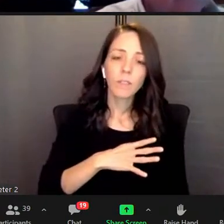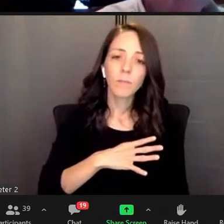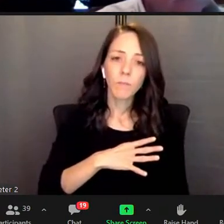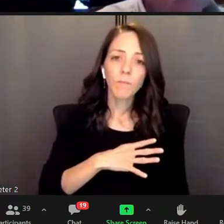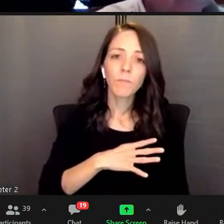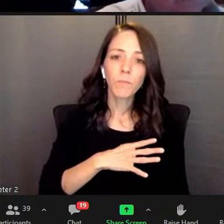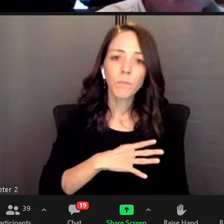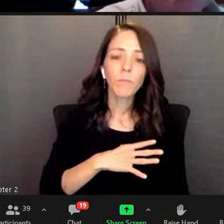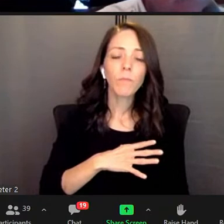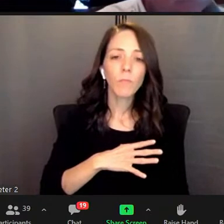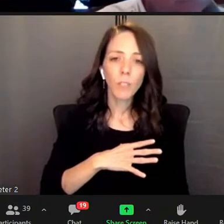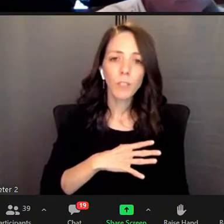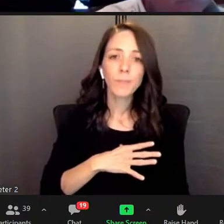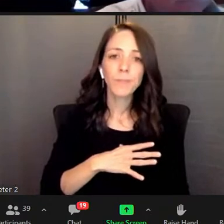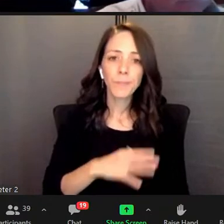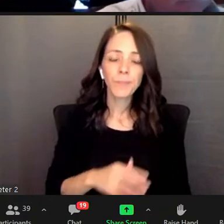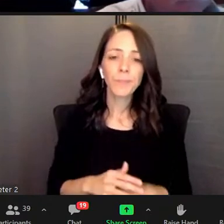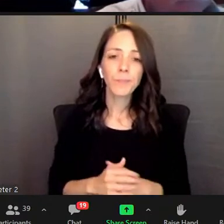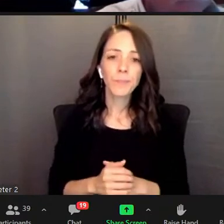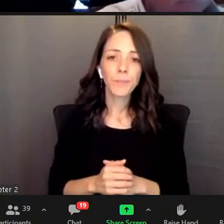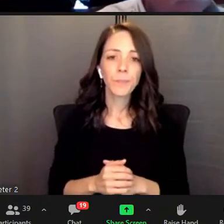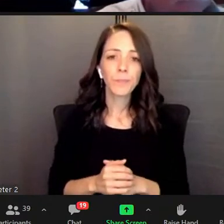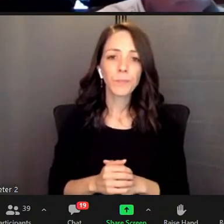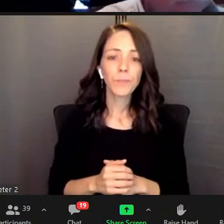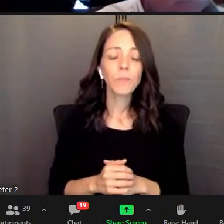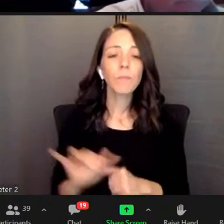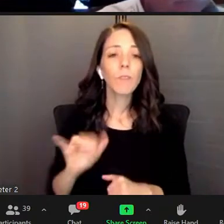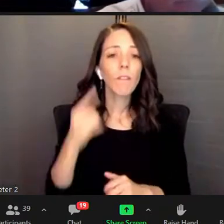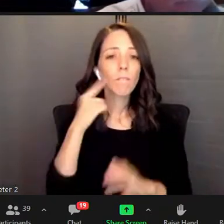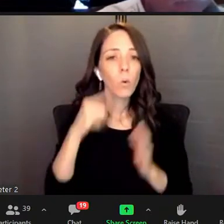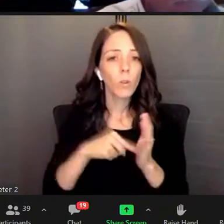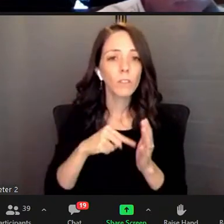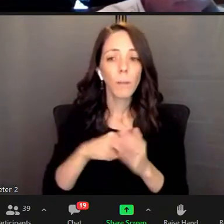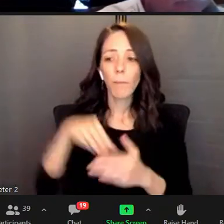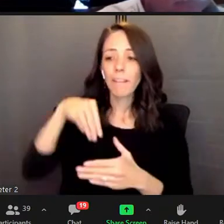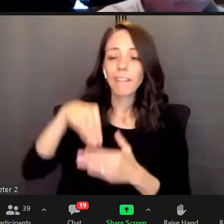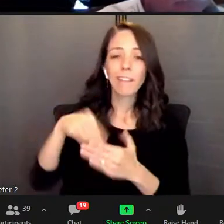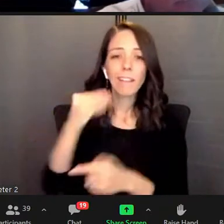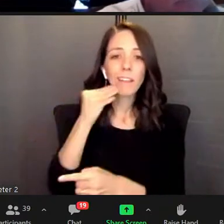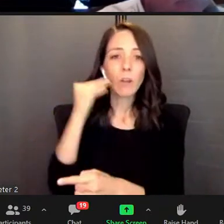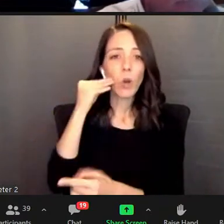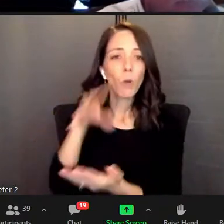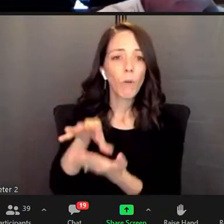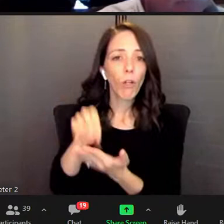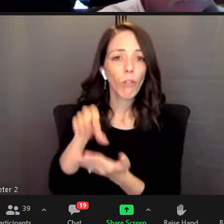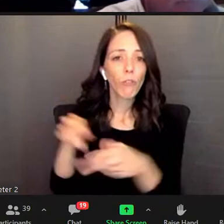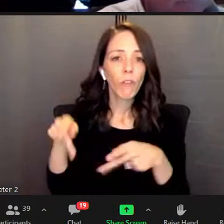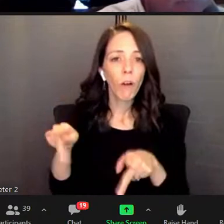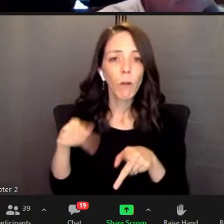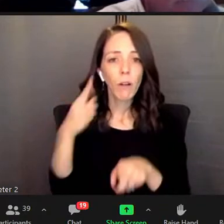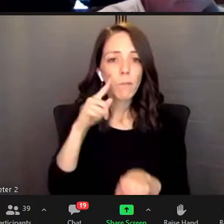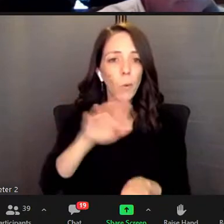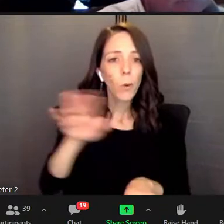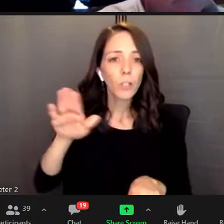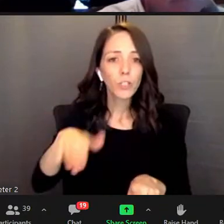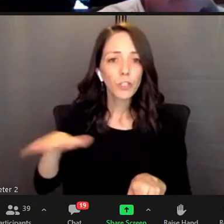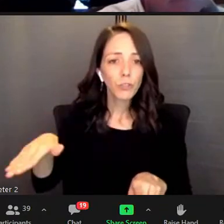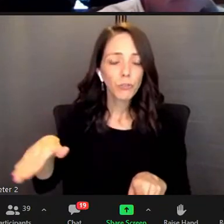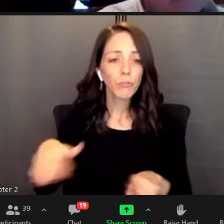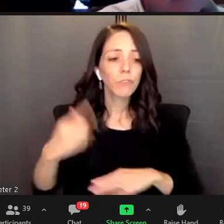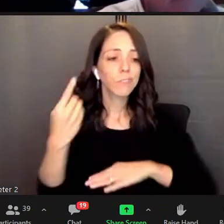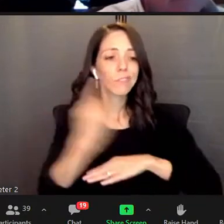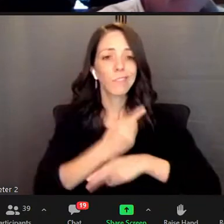need to provide in-home learning opportunities for their children, daycare